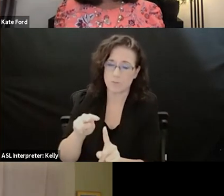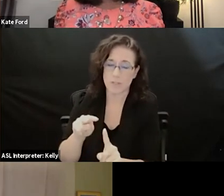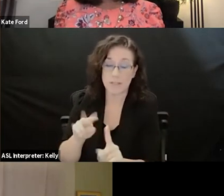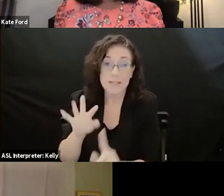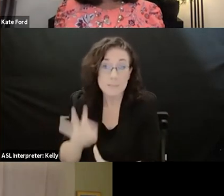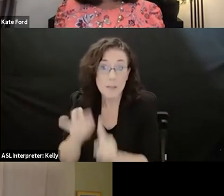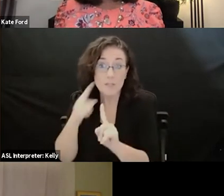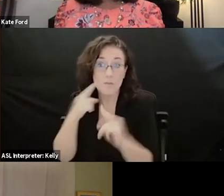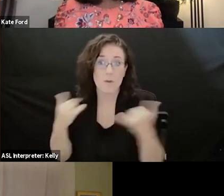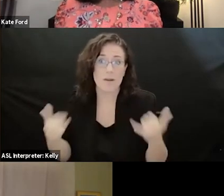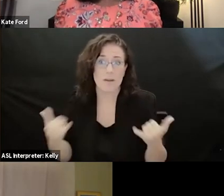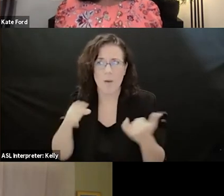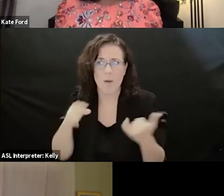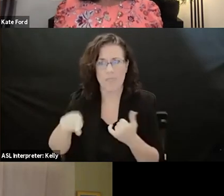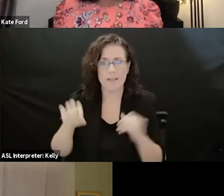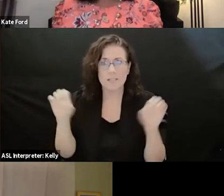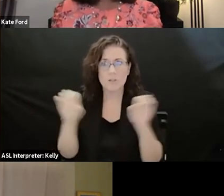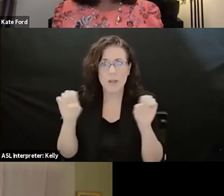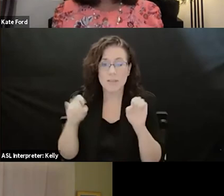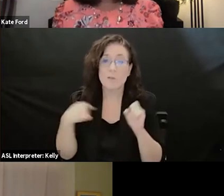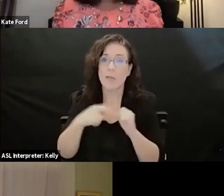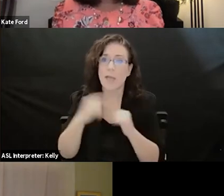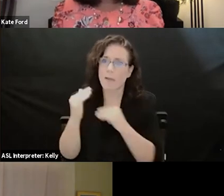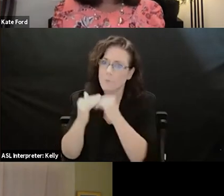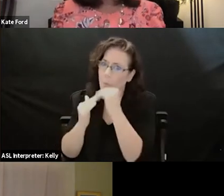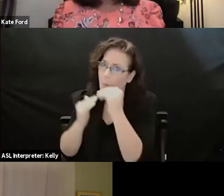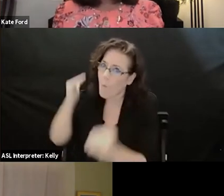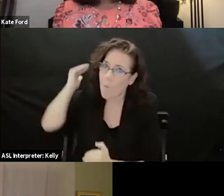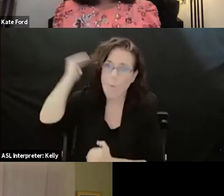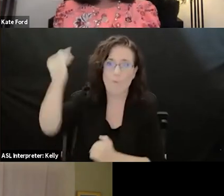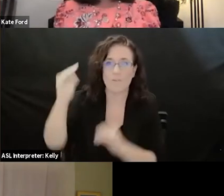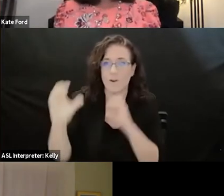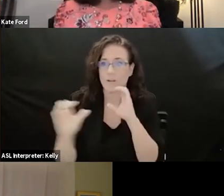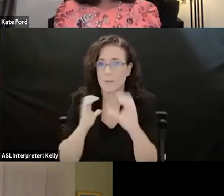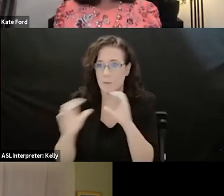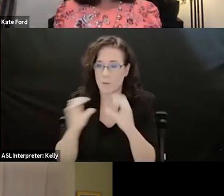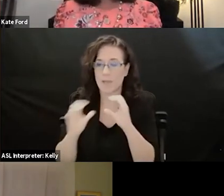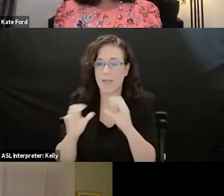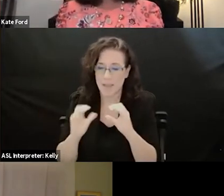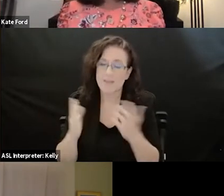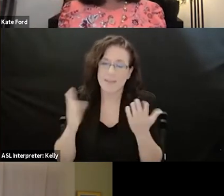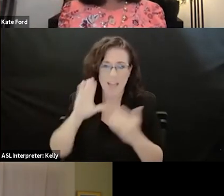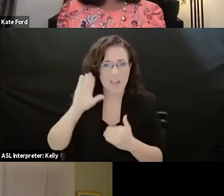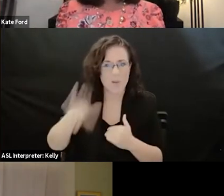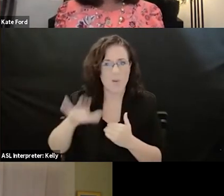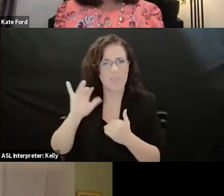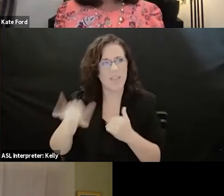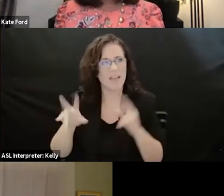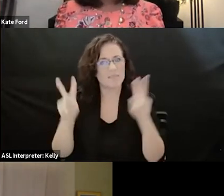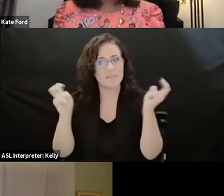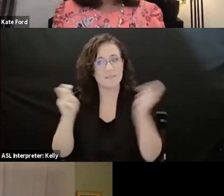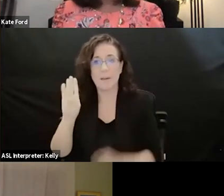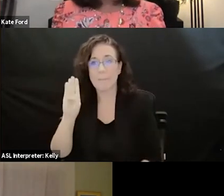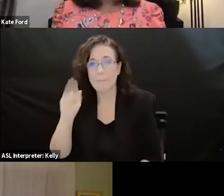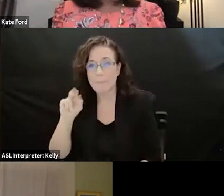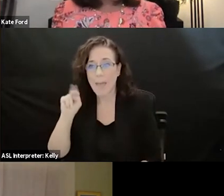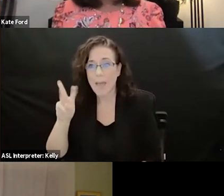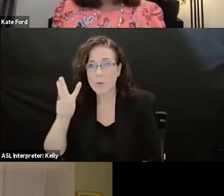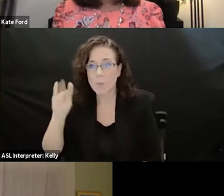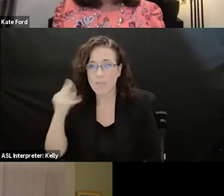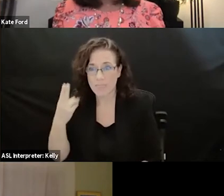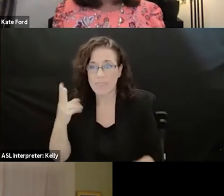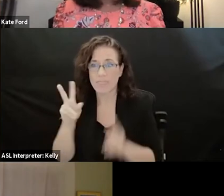over communicate and it's really a challenge to do it's really a bandwidth issue and so i'm glad we're adding to bandwidth thanks